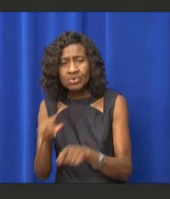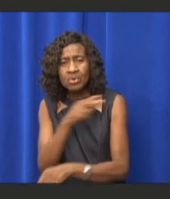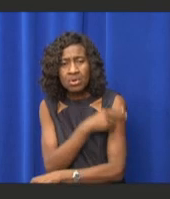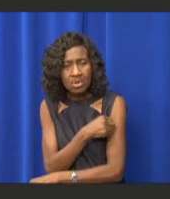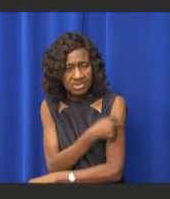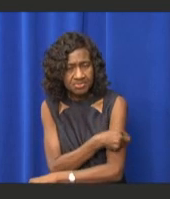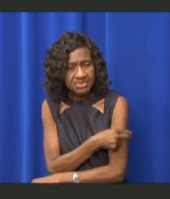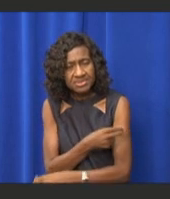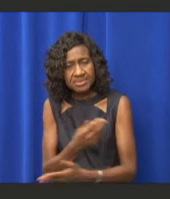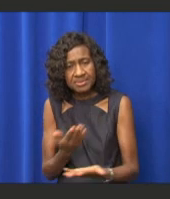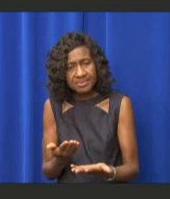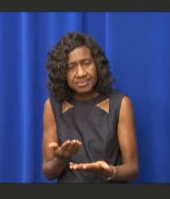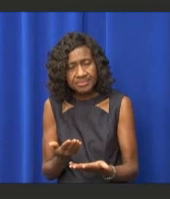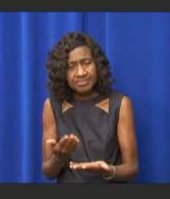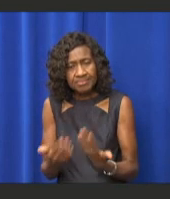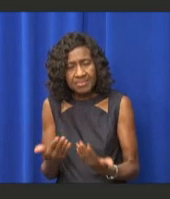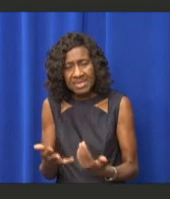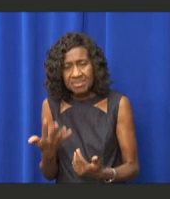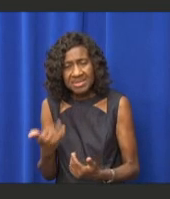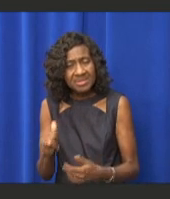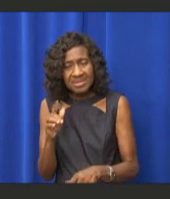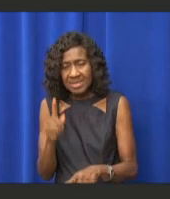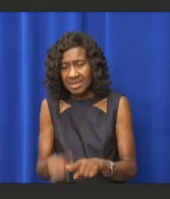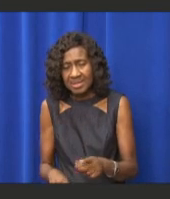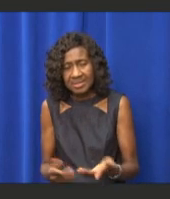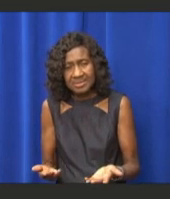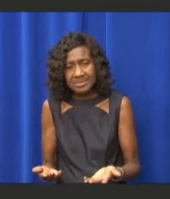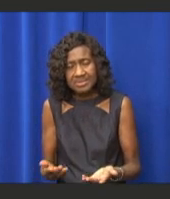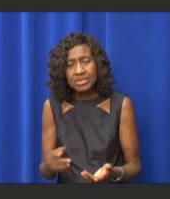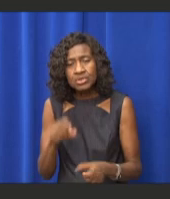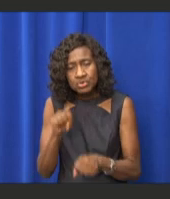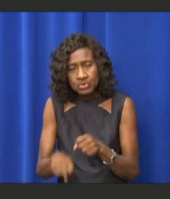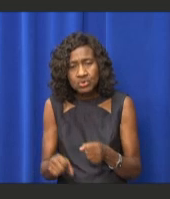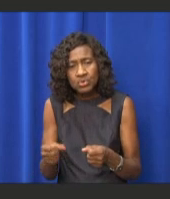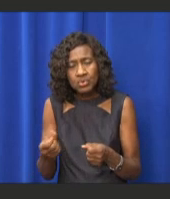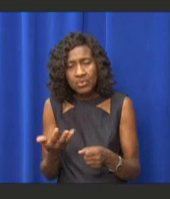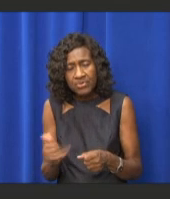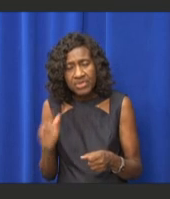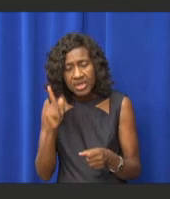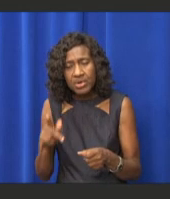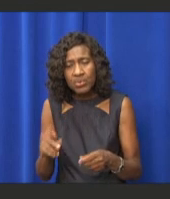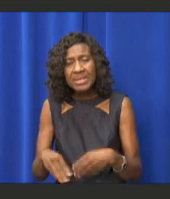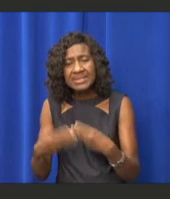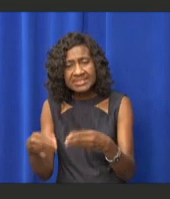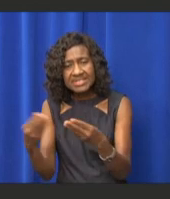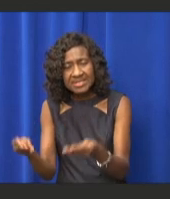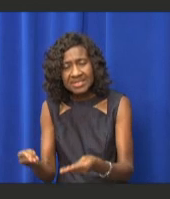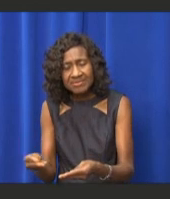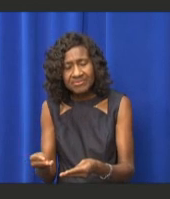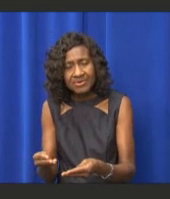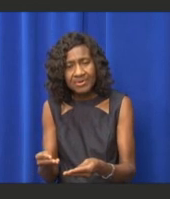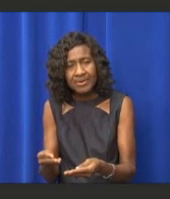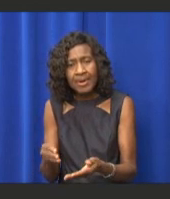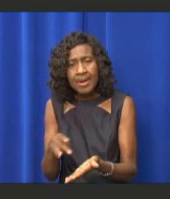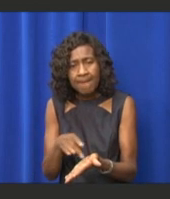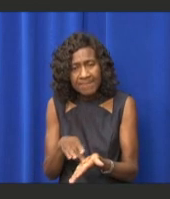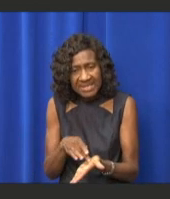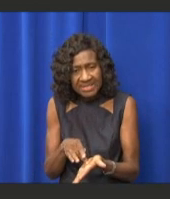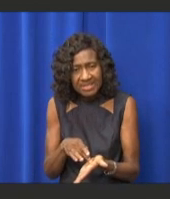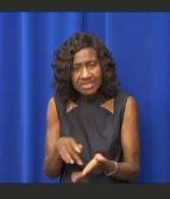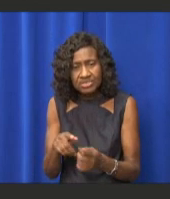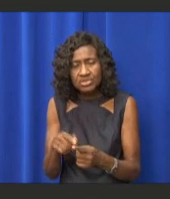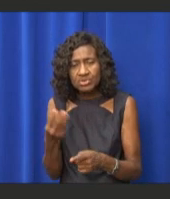because they're not able to, we will make arrangement to deliver the medication to them. Okay, I suffice with that one. Thank you so